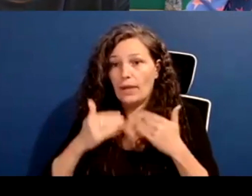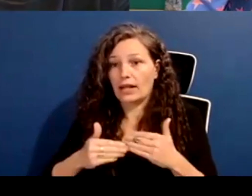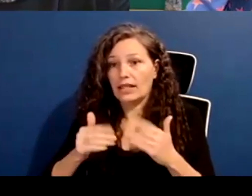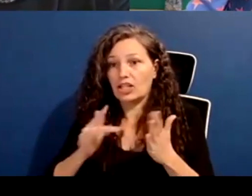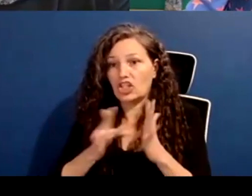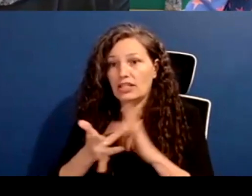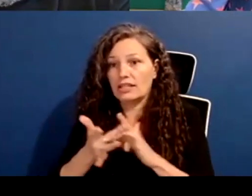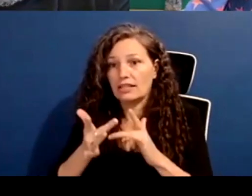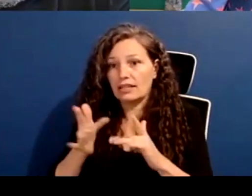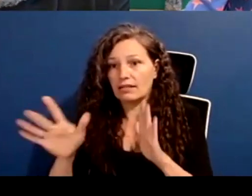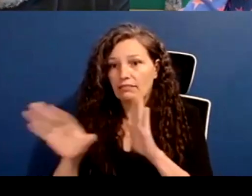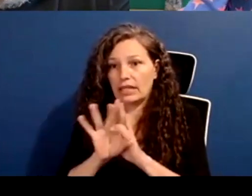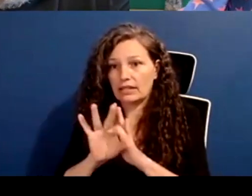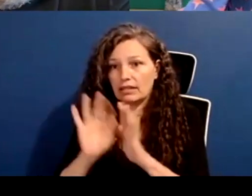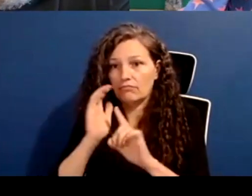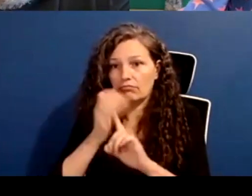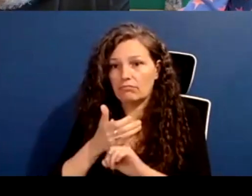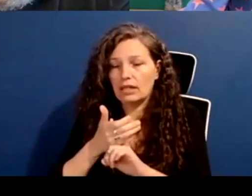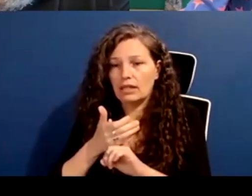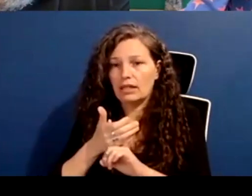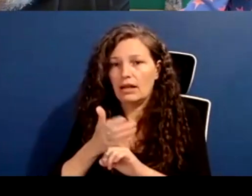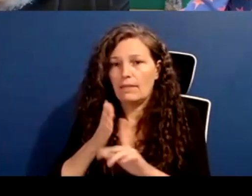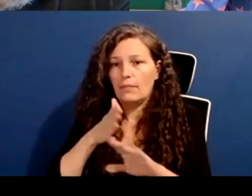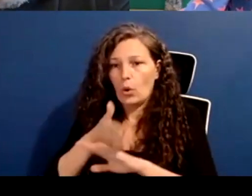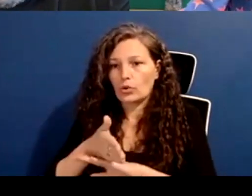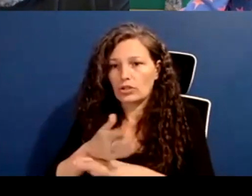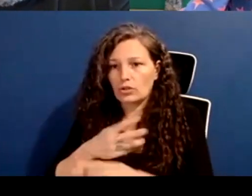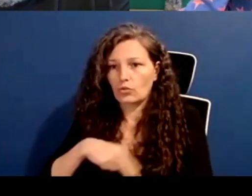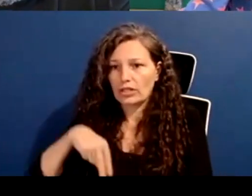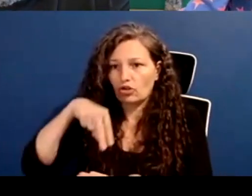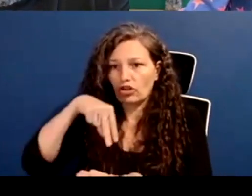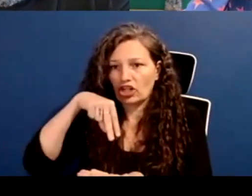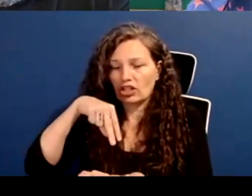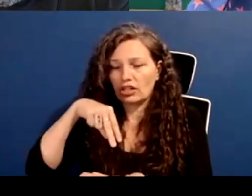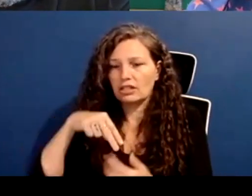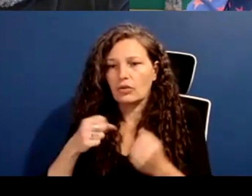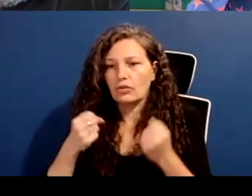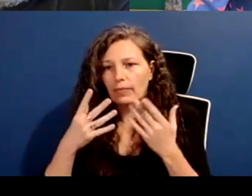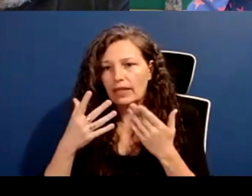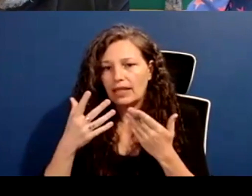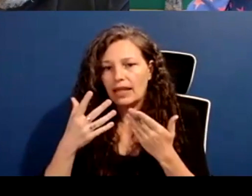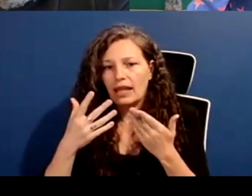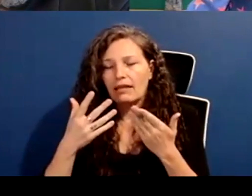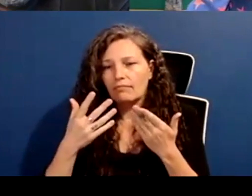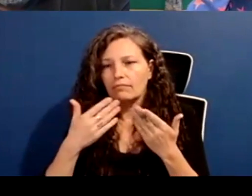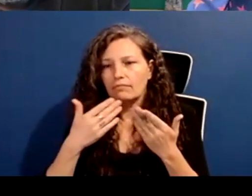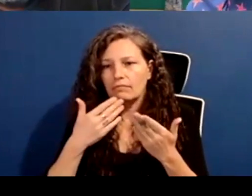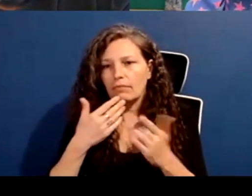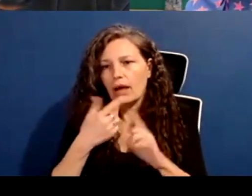is post-resurrection. I think there's a lot of practical application that can come from that.